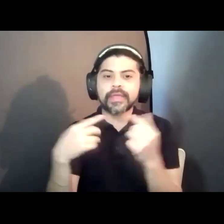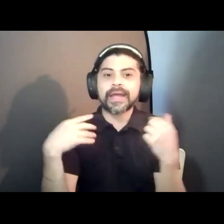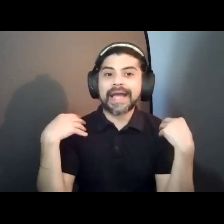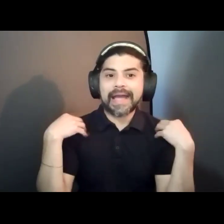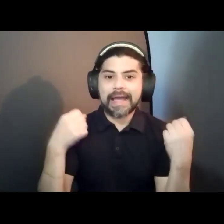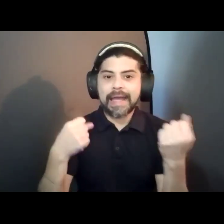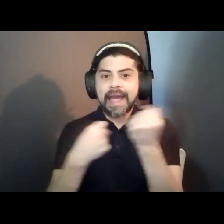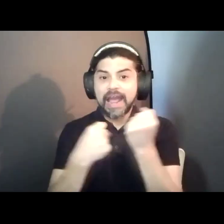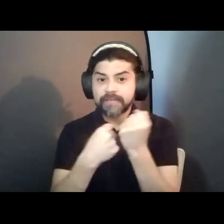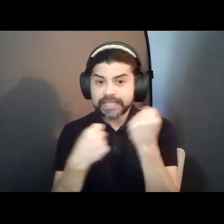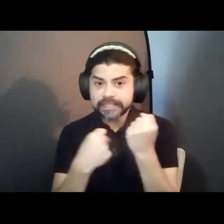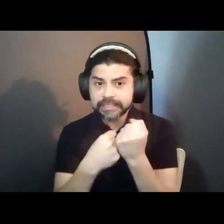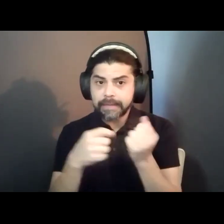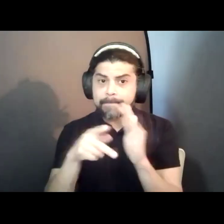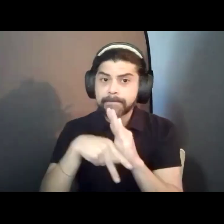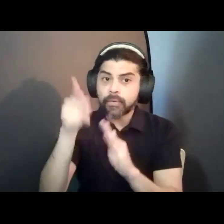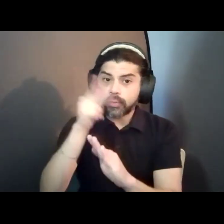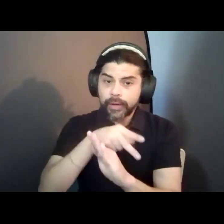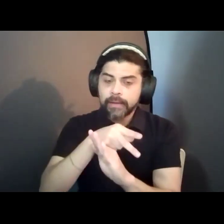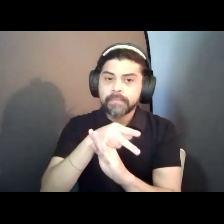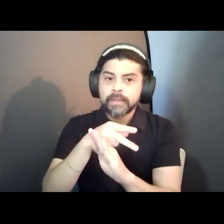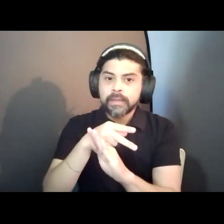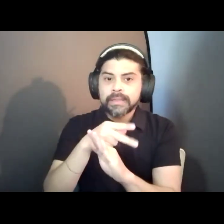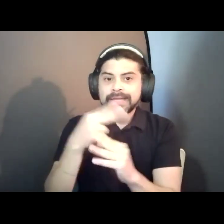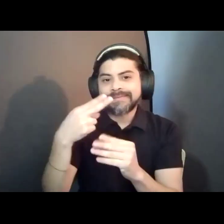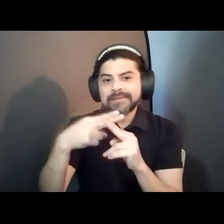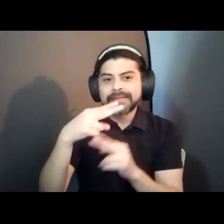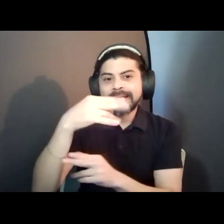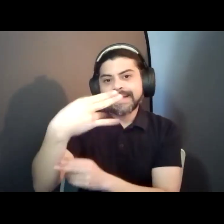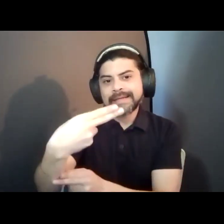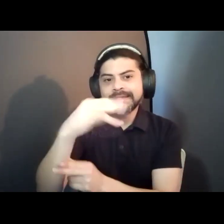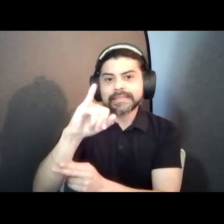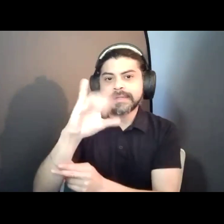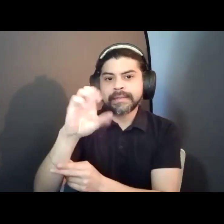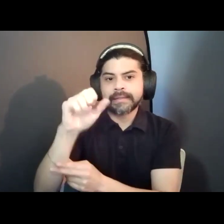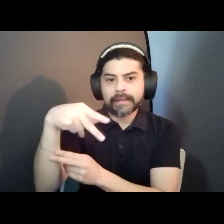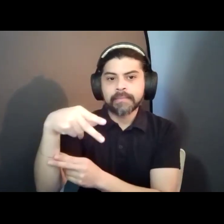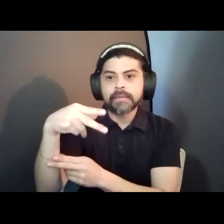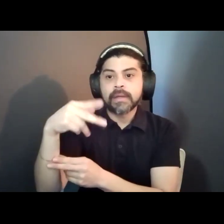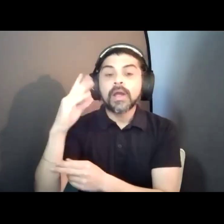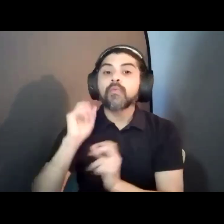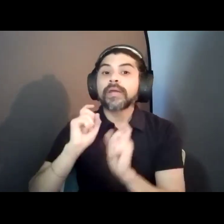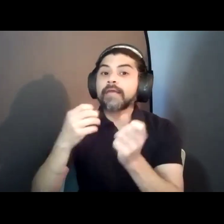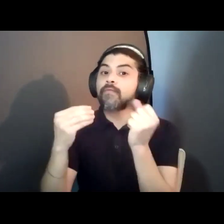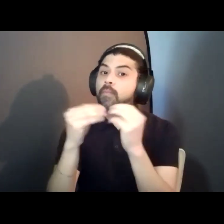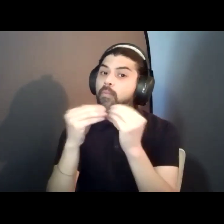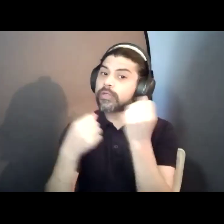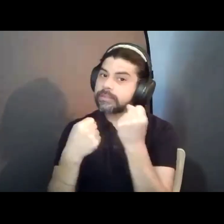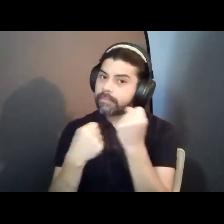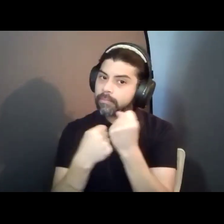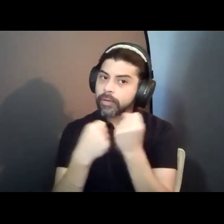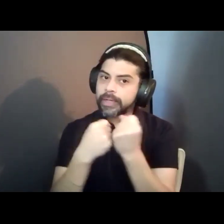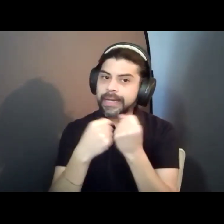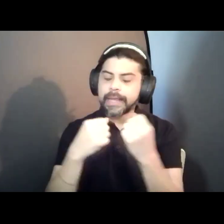HICAP, to provide more support in consumer-oriented Medicare counseling and